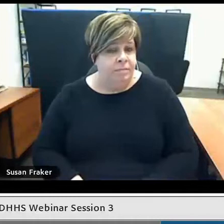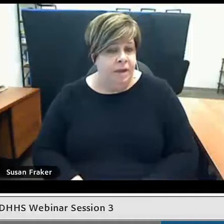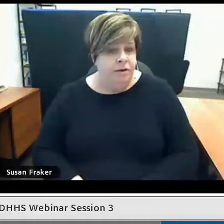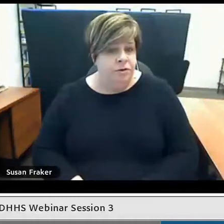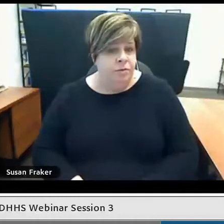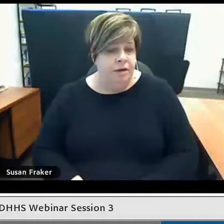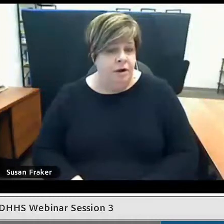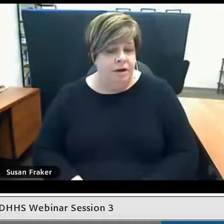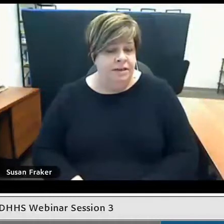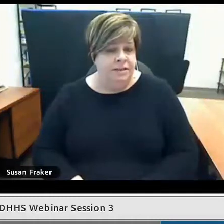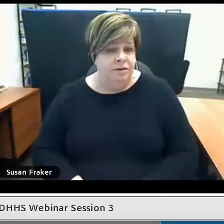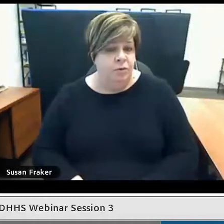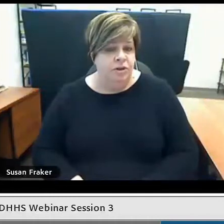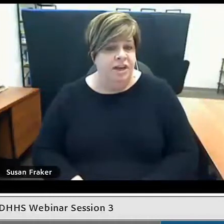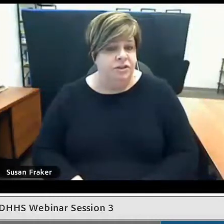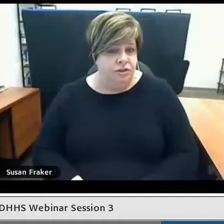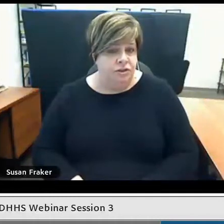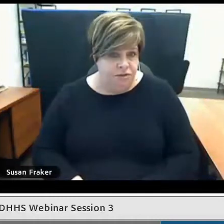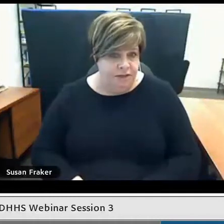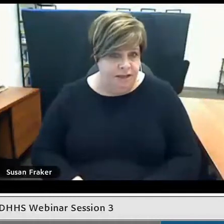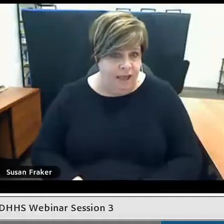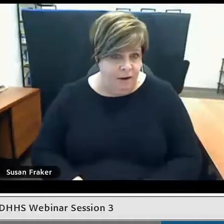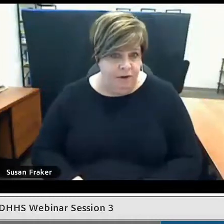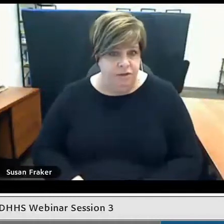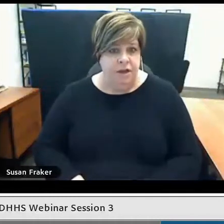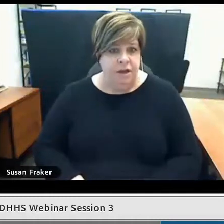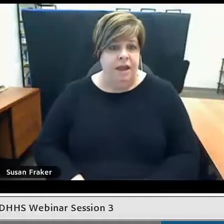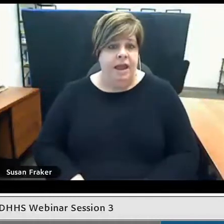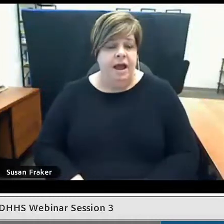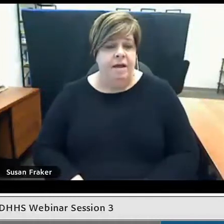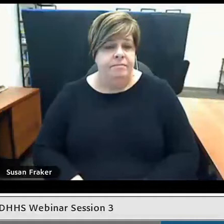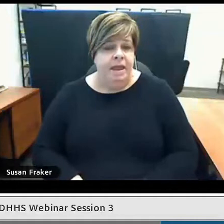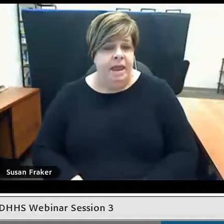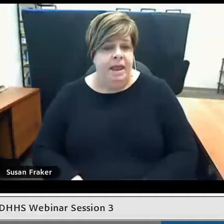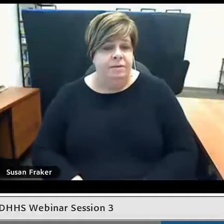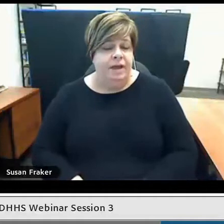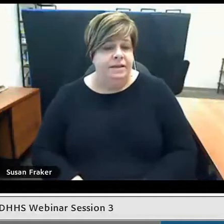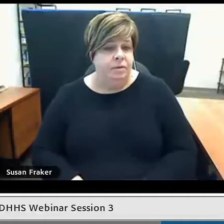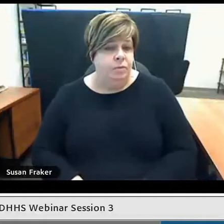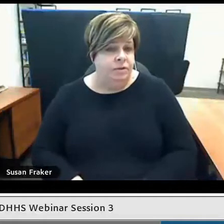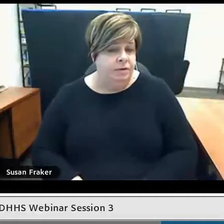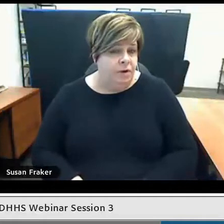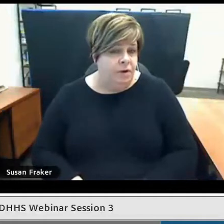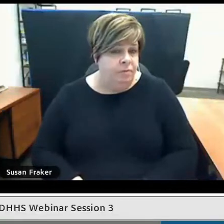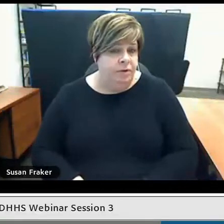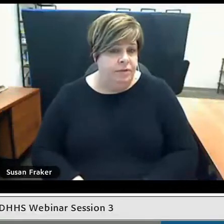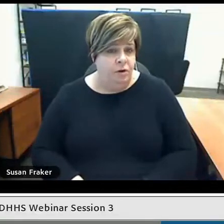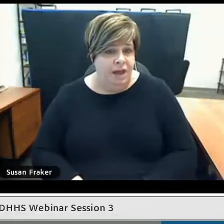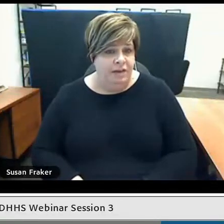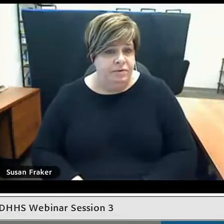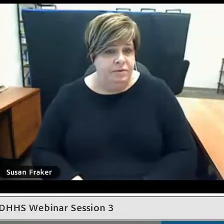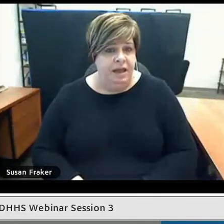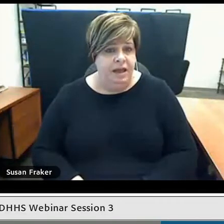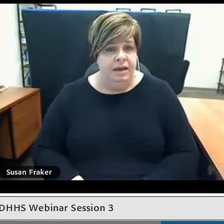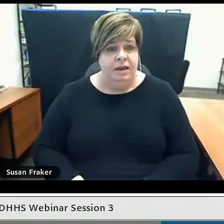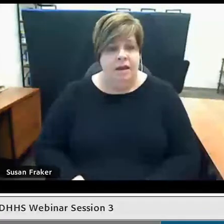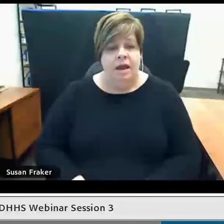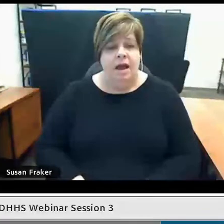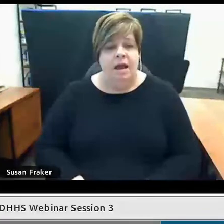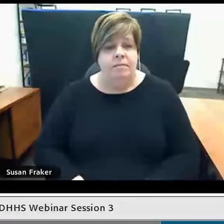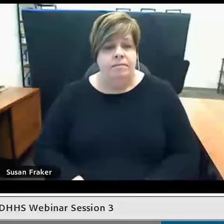And some may use what are considered more gestures than language. And depends on where they grew up, what their home life